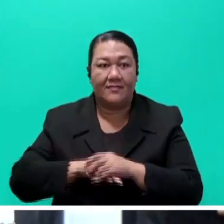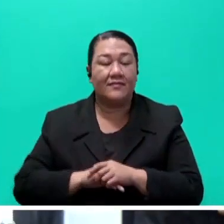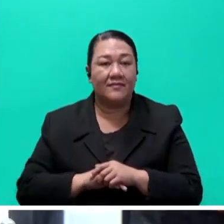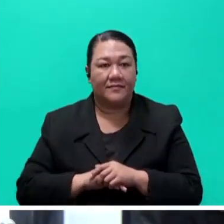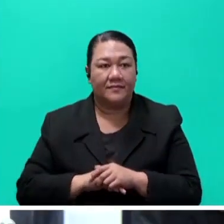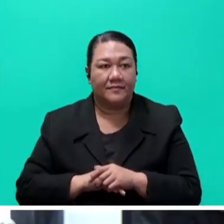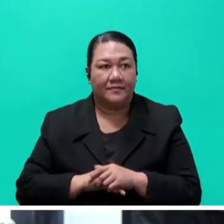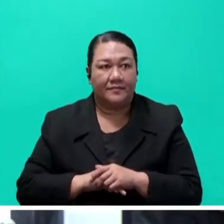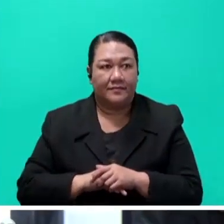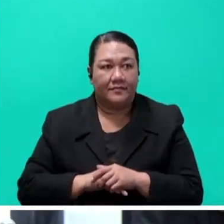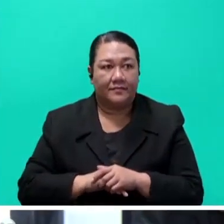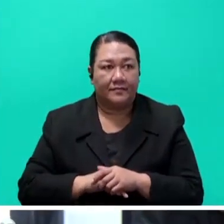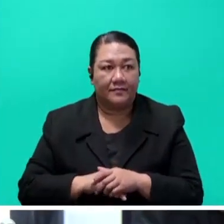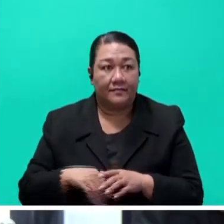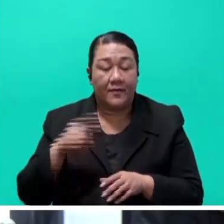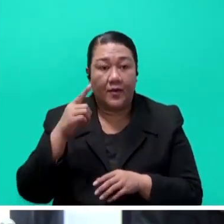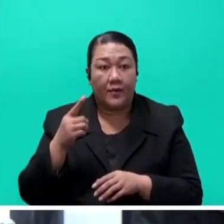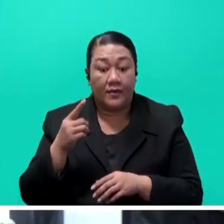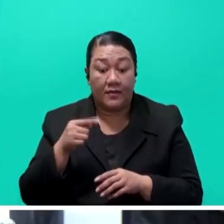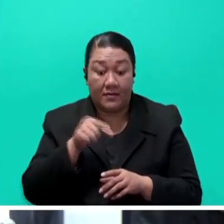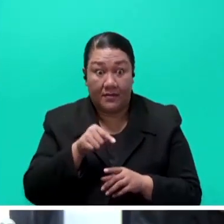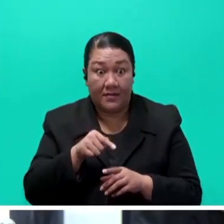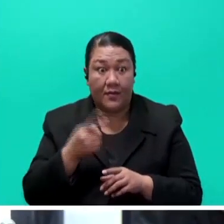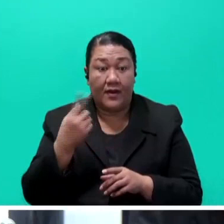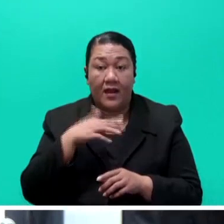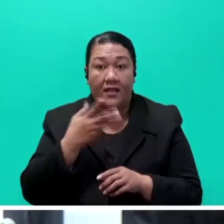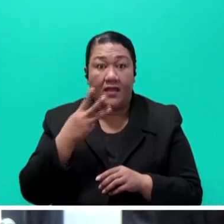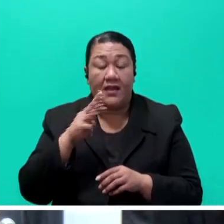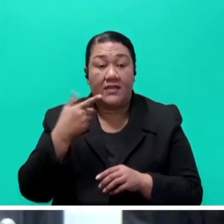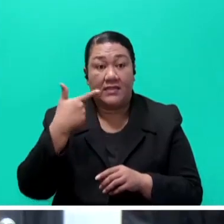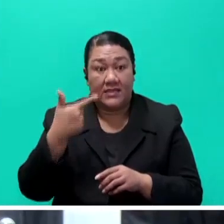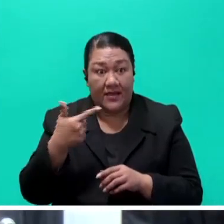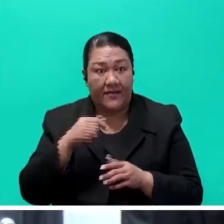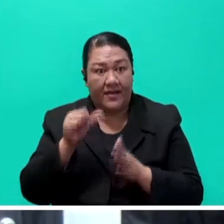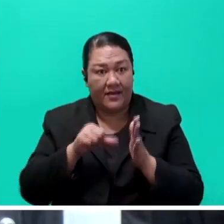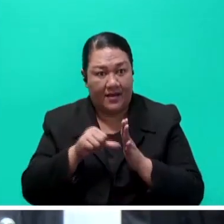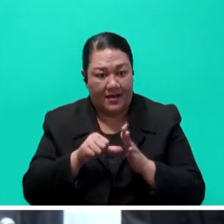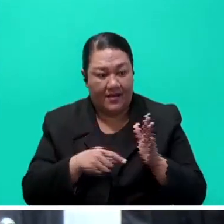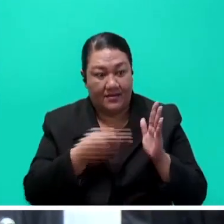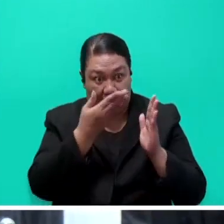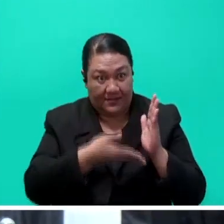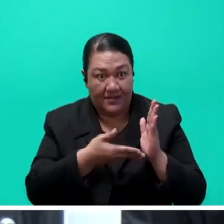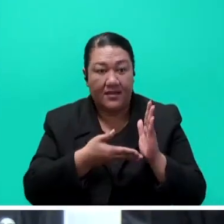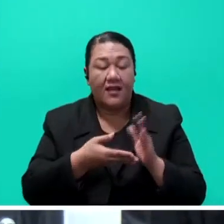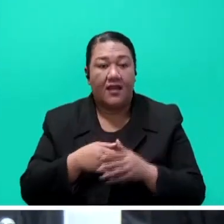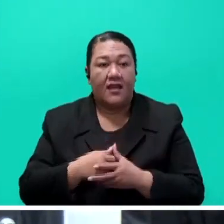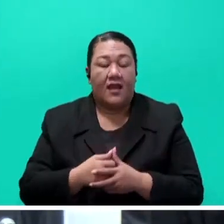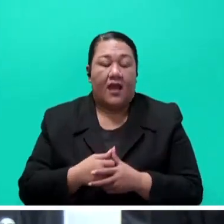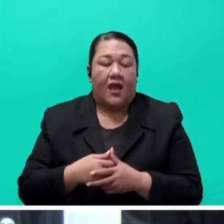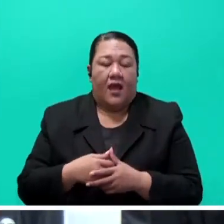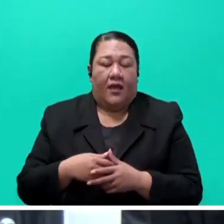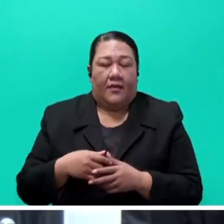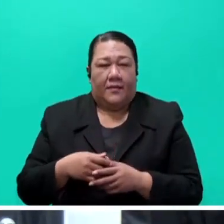Mill is some 137 years old, older than all of us here. And unfortunately, this old